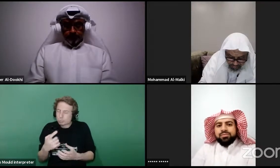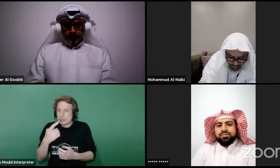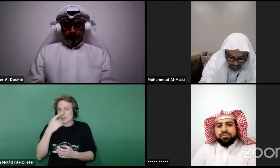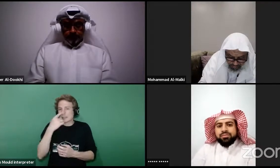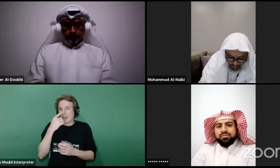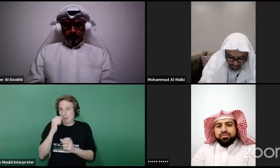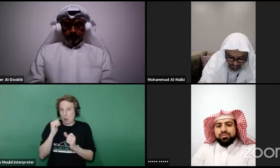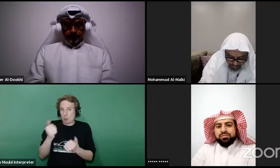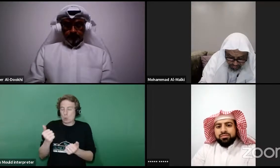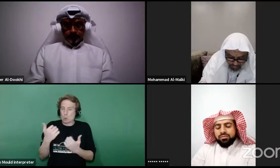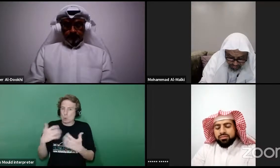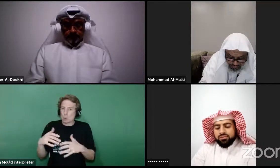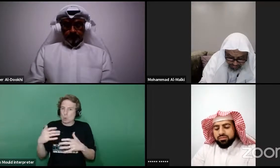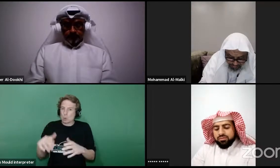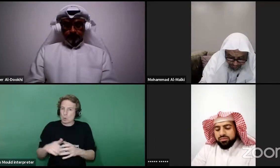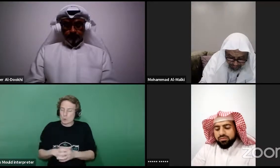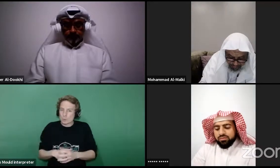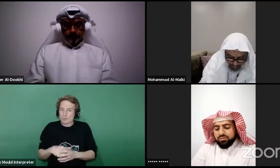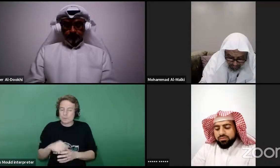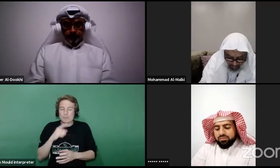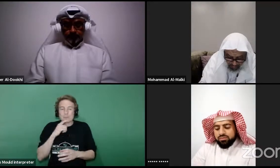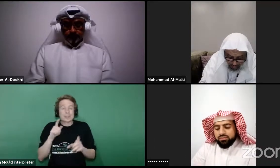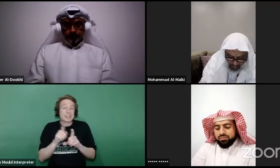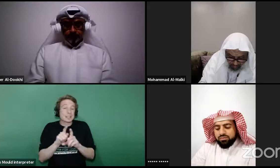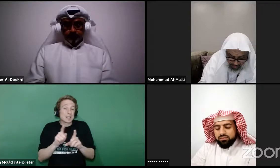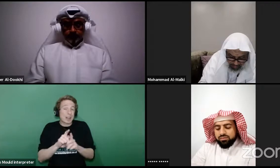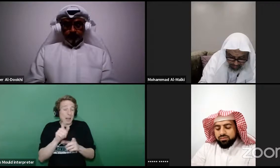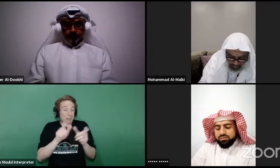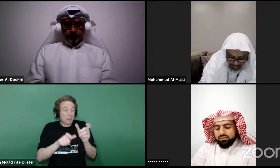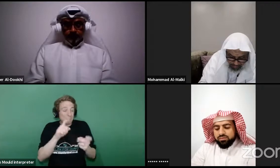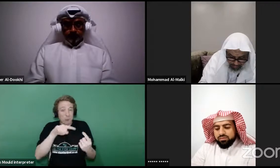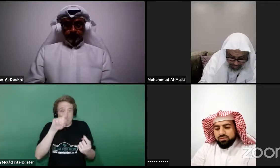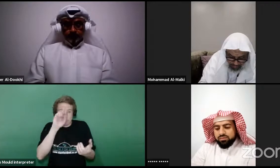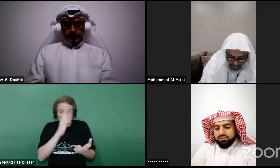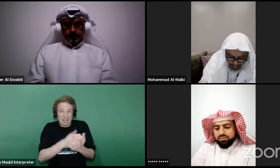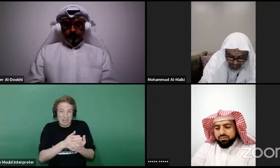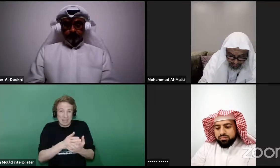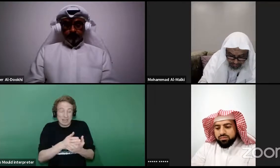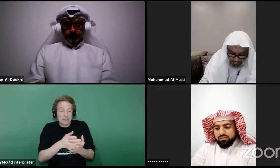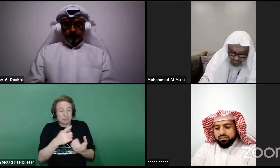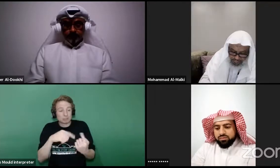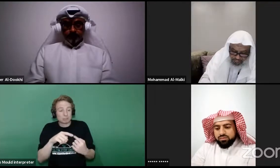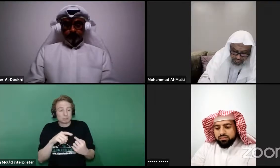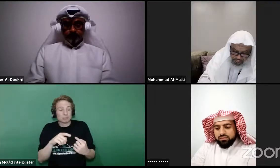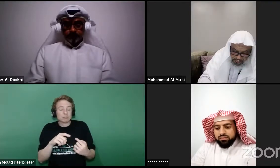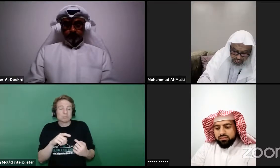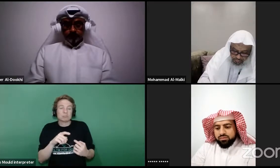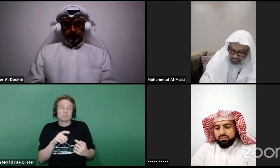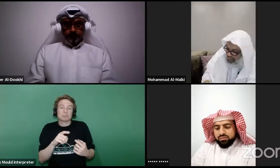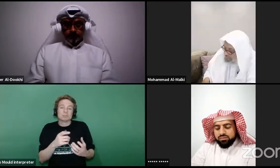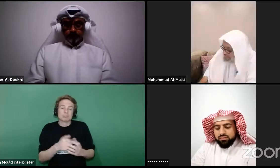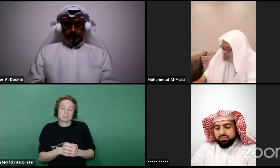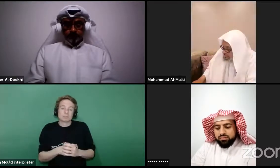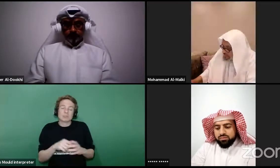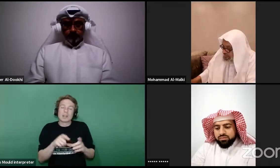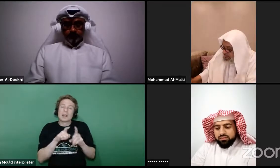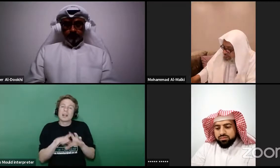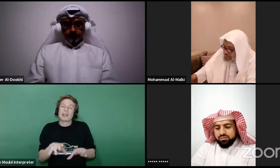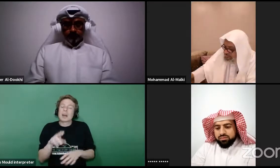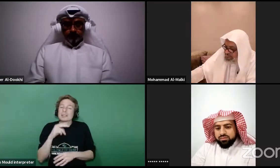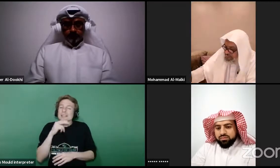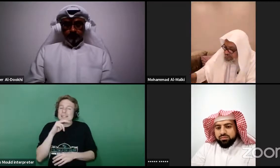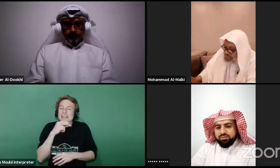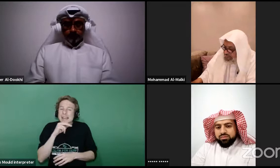recite the Qur'an is like the date, as in the thing that you eat. It's like the